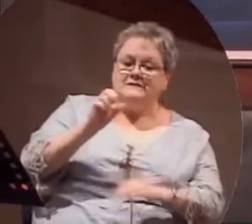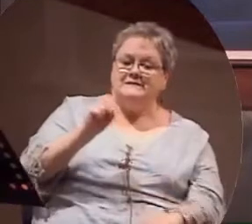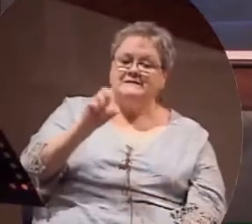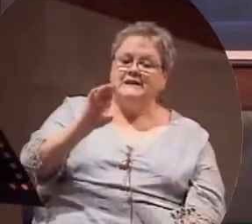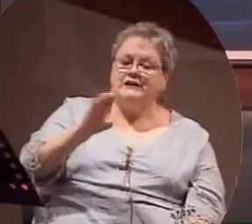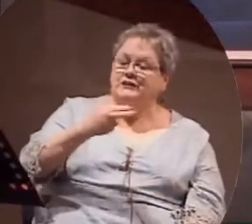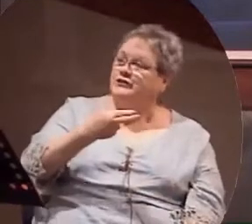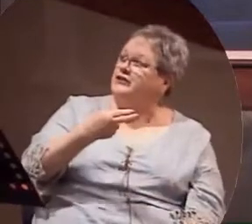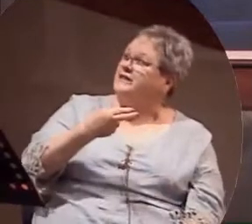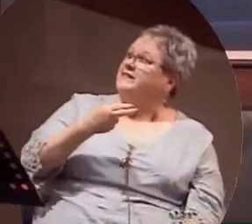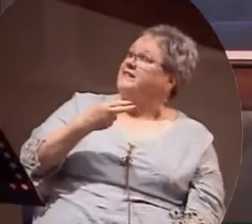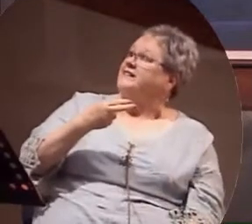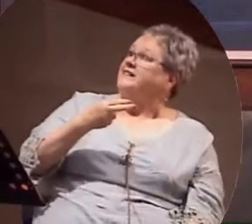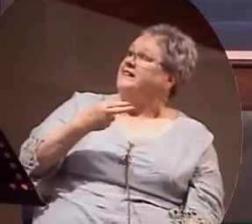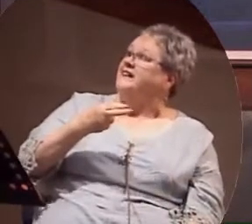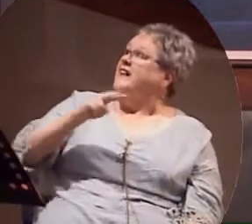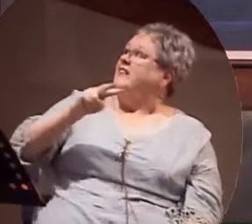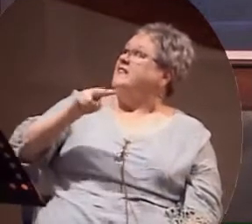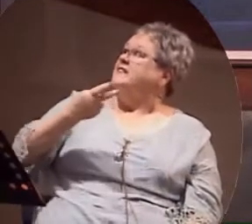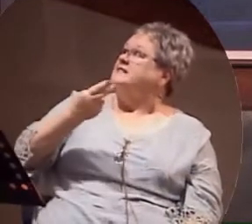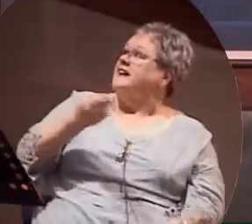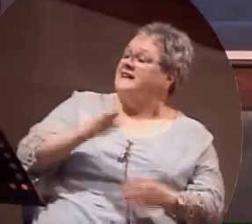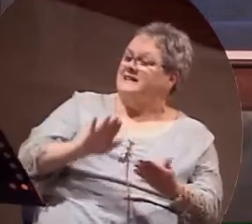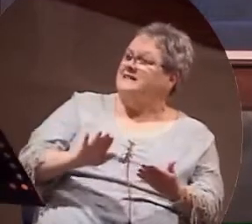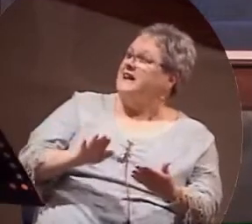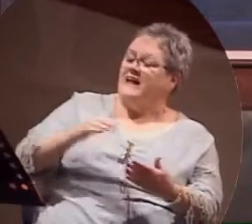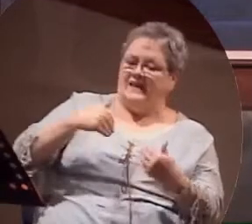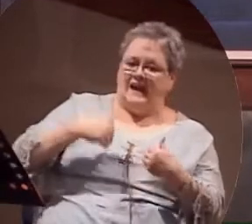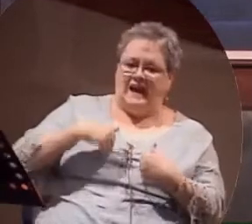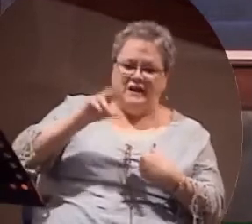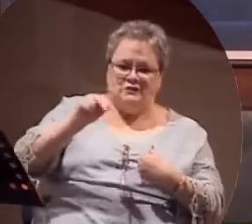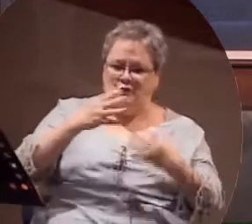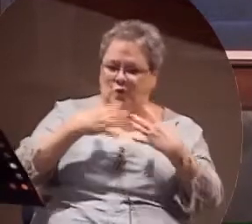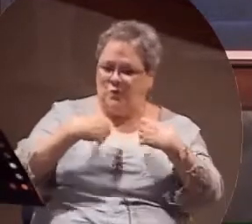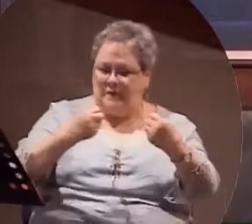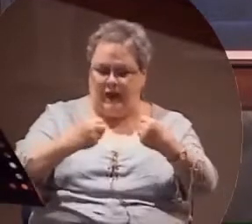Such, the second death hath no power.